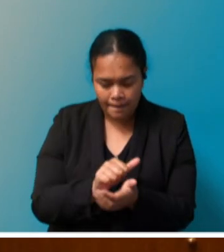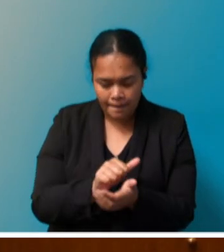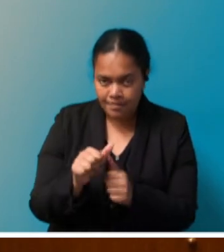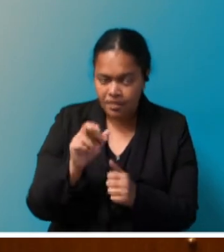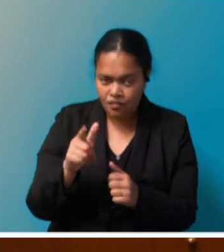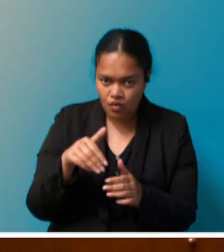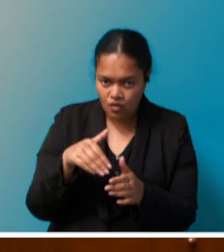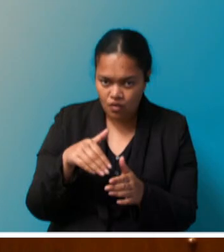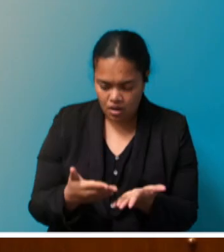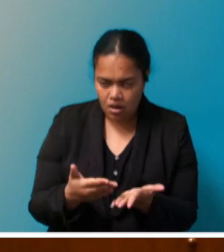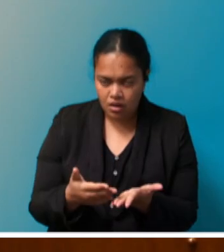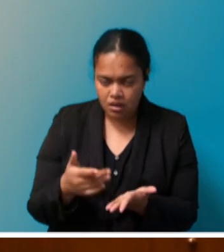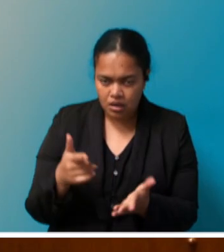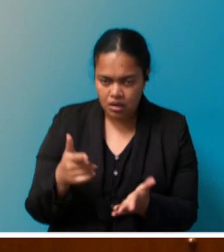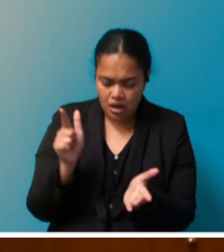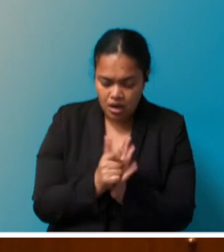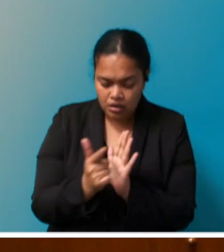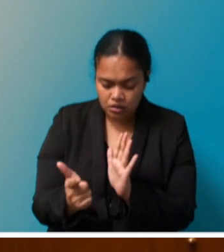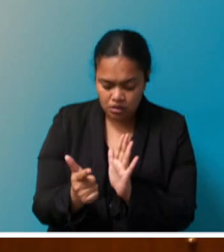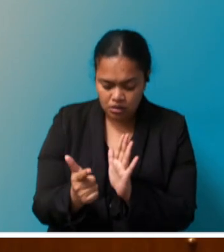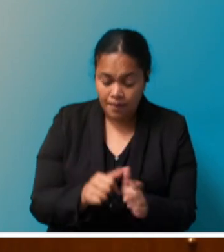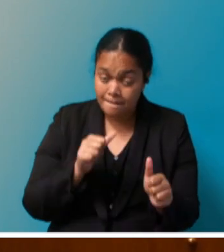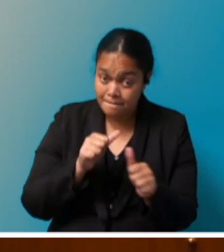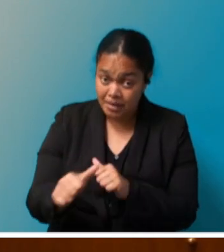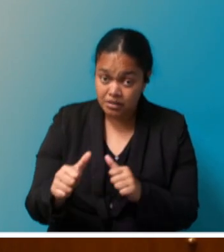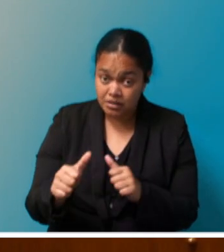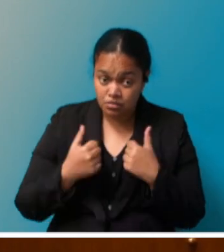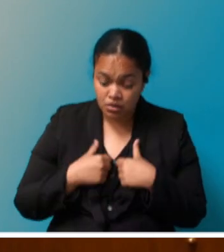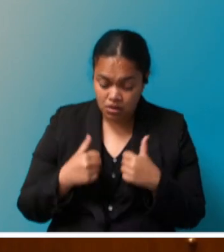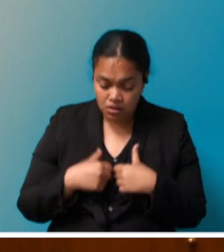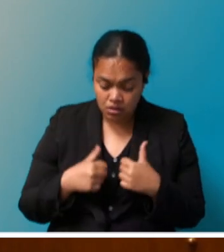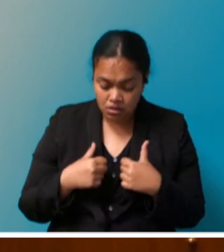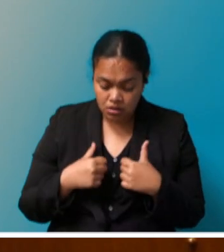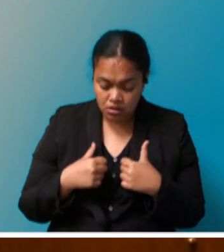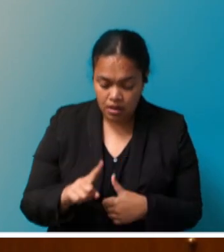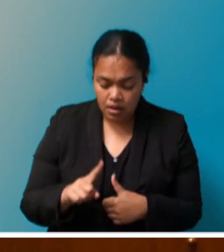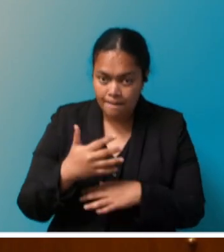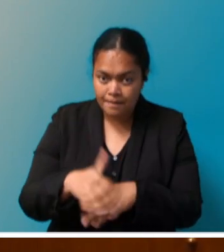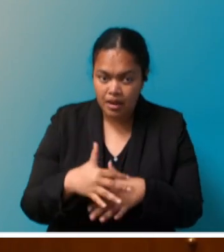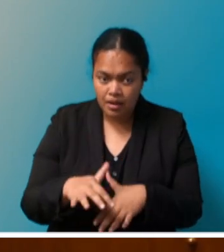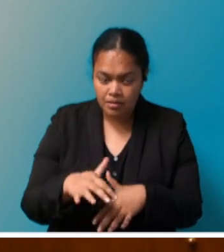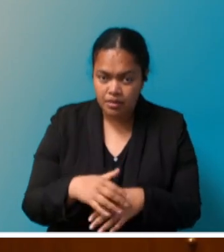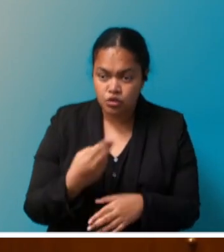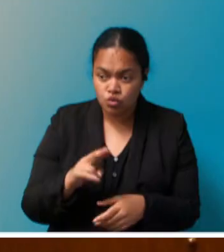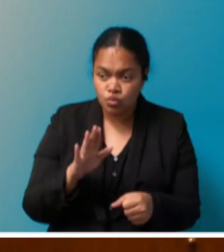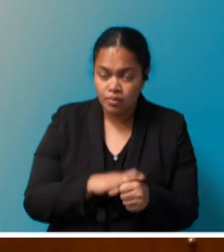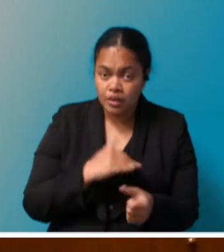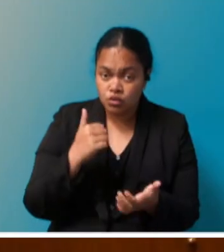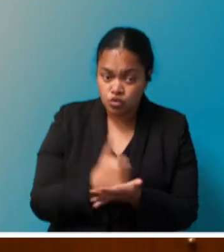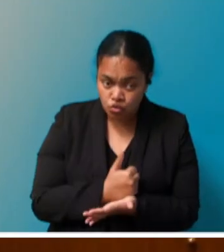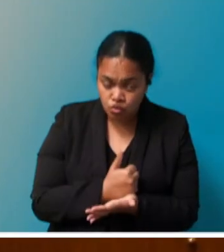national legislations, global best practices in public administration, and to ensure that